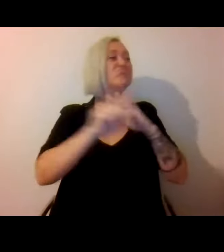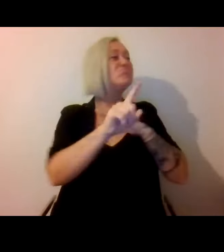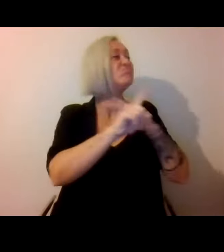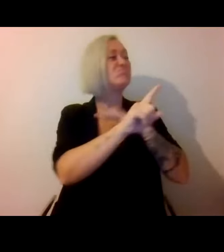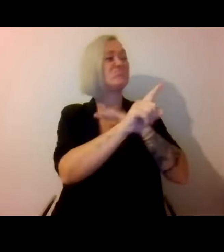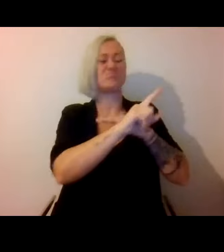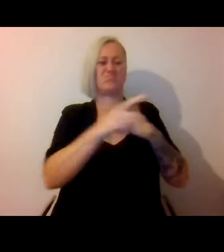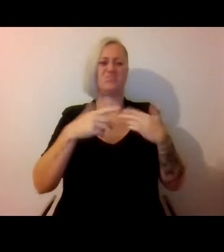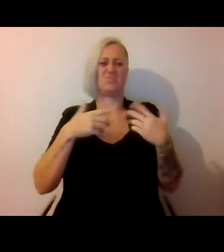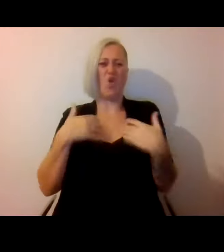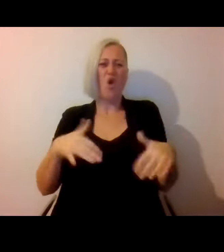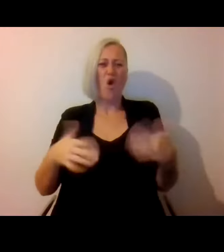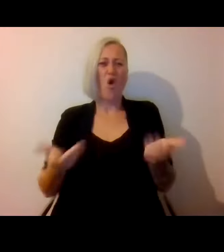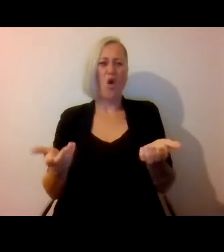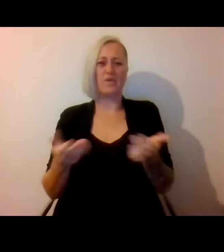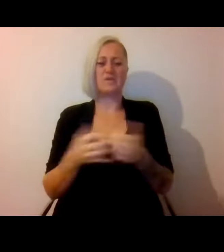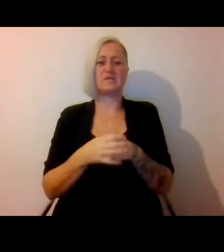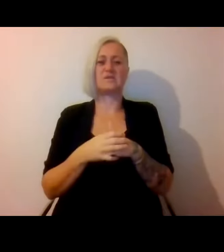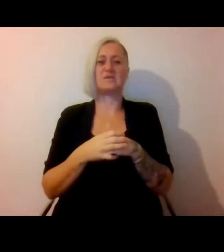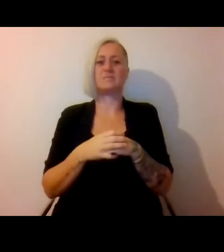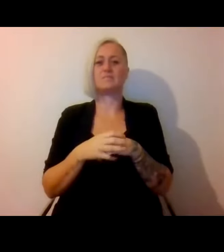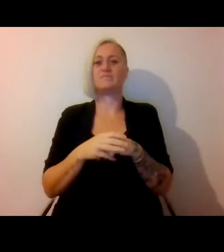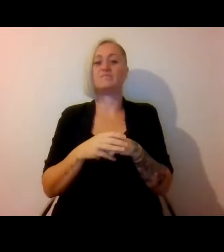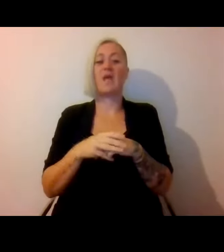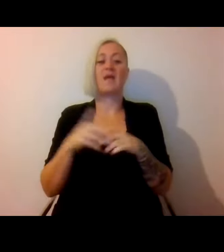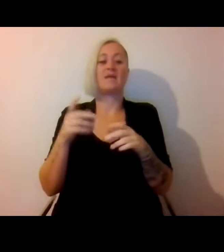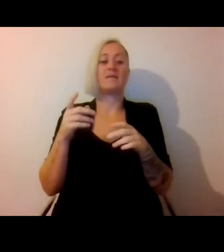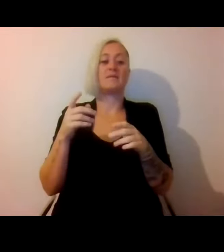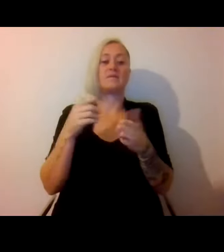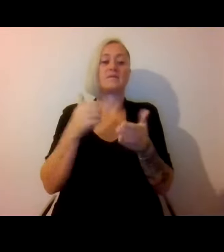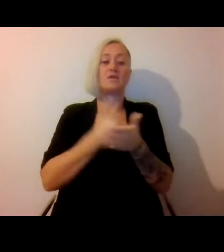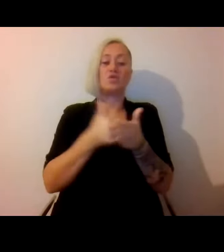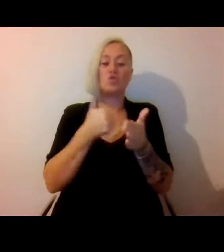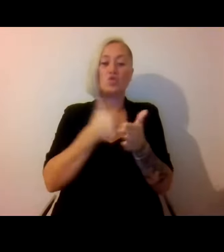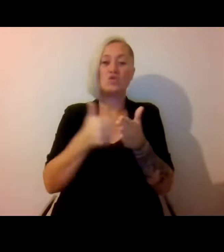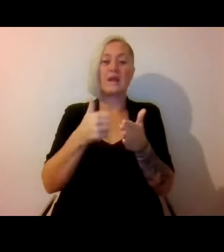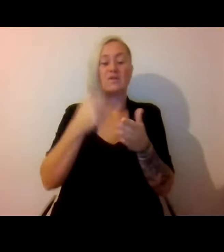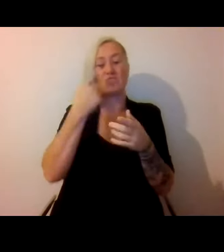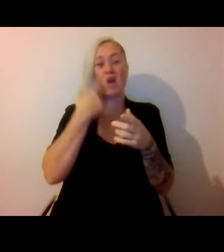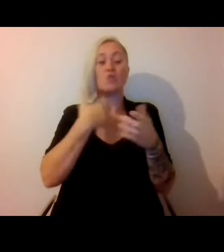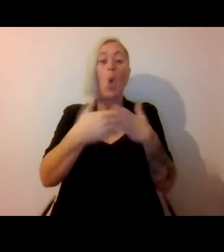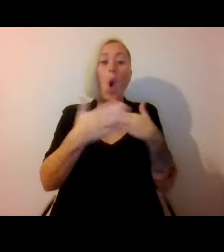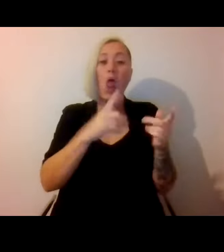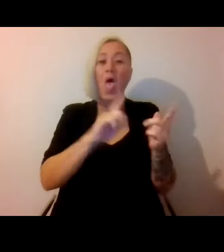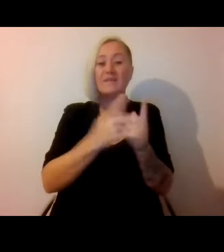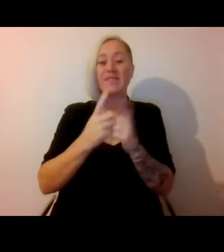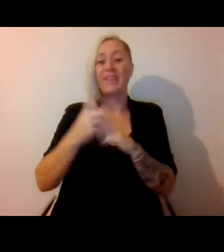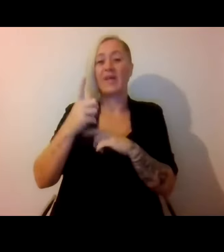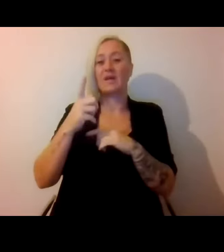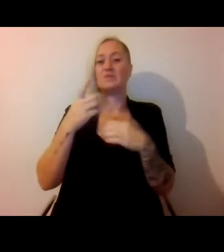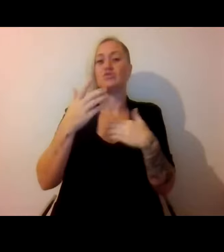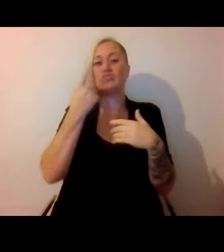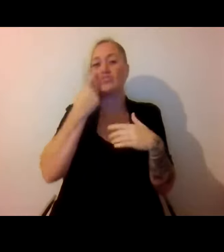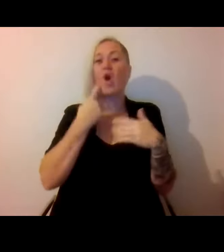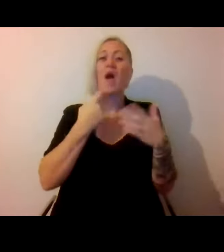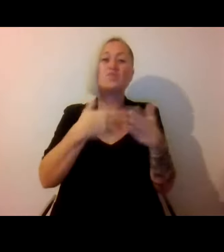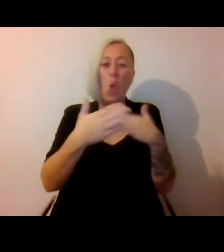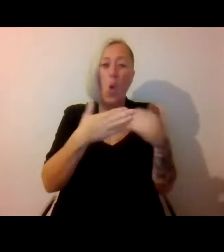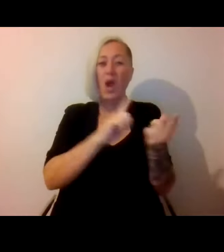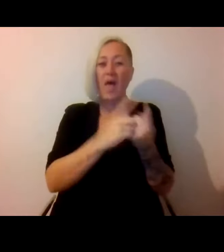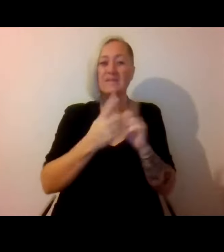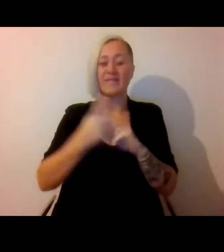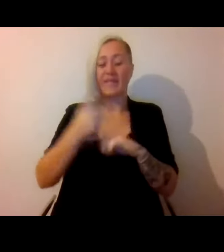And often having to organise things to be accessible can be daunting and exhausting. It really takes resilience, and